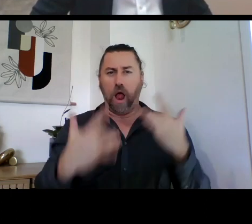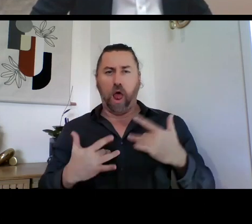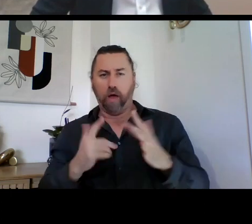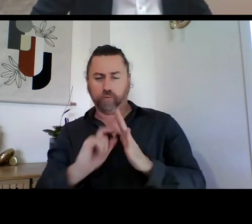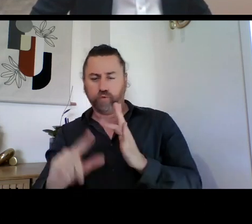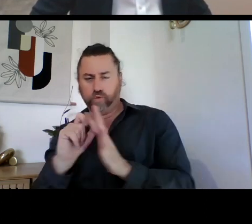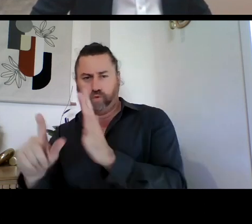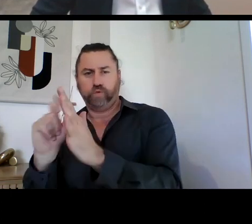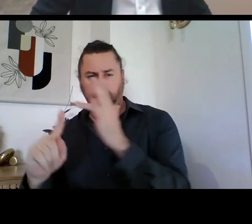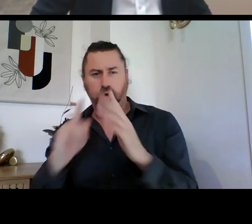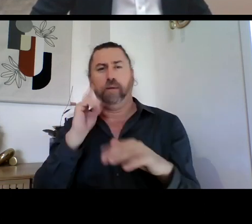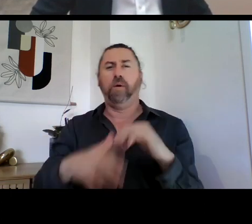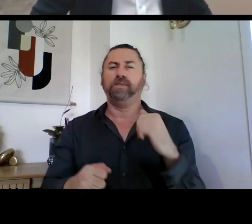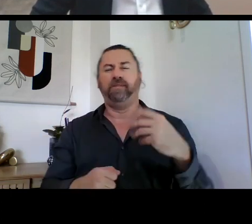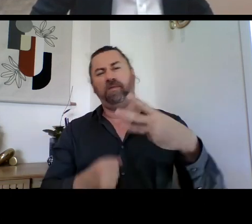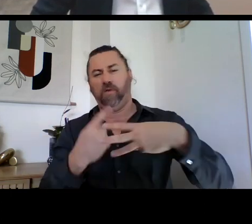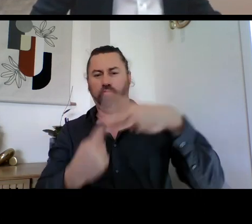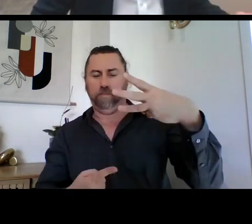a 3-point scale.